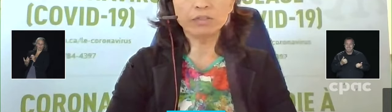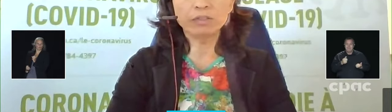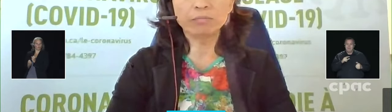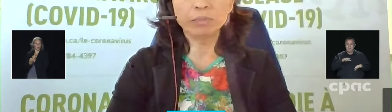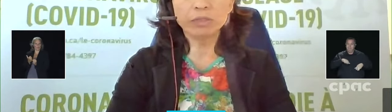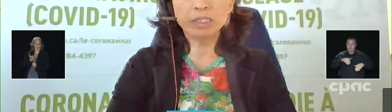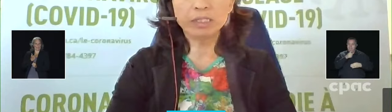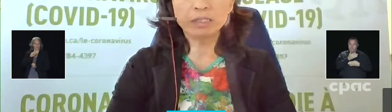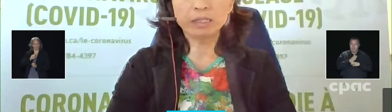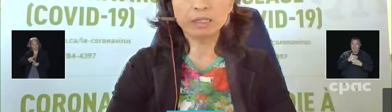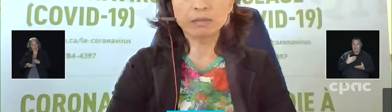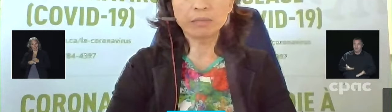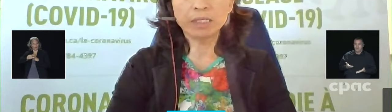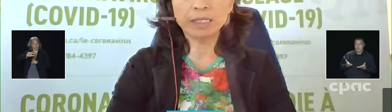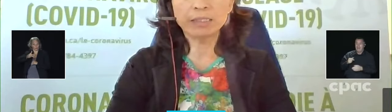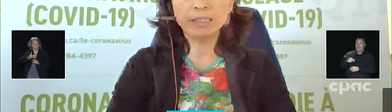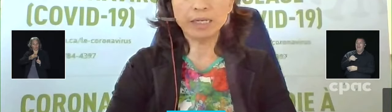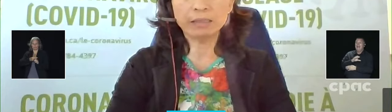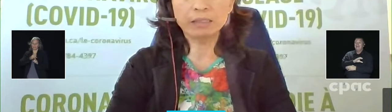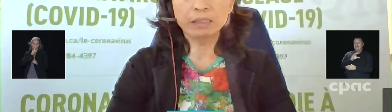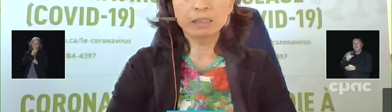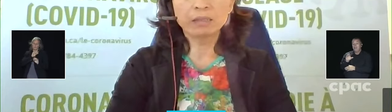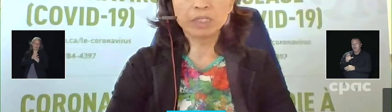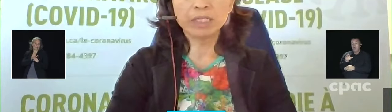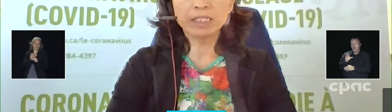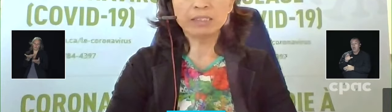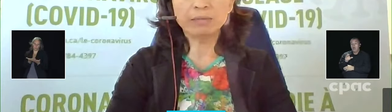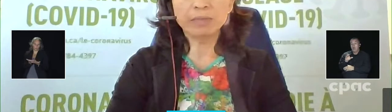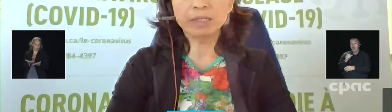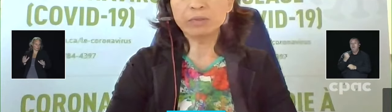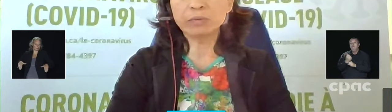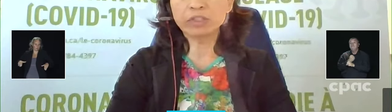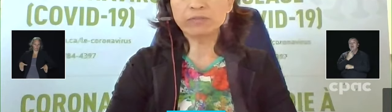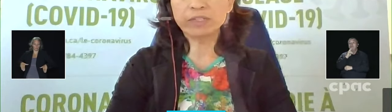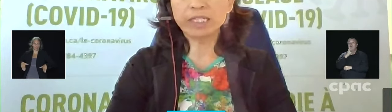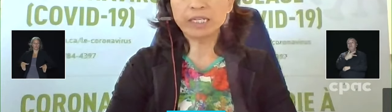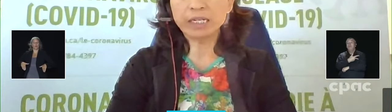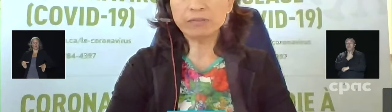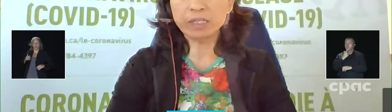go into boosting as yet, but